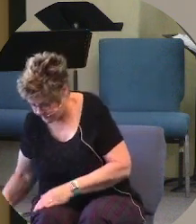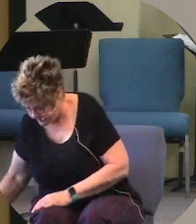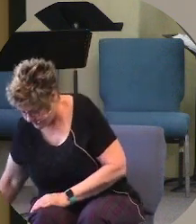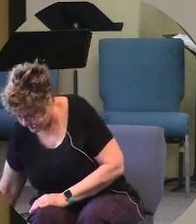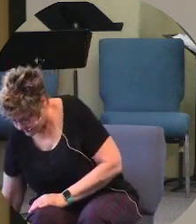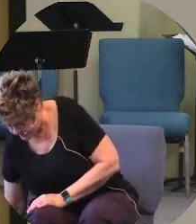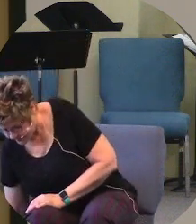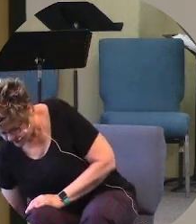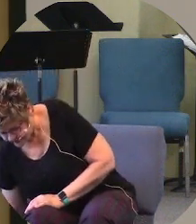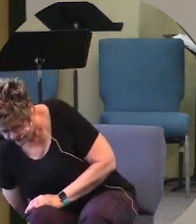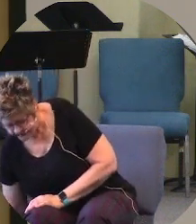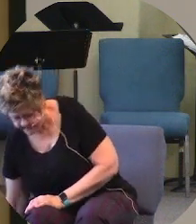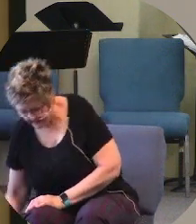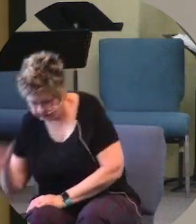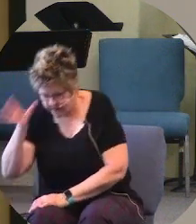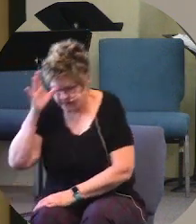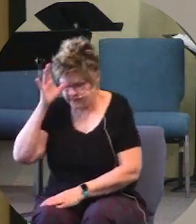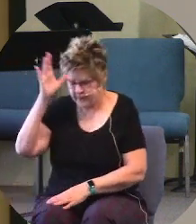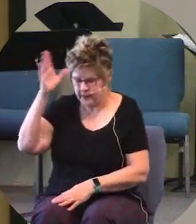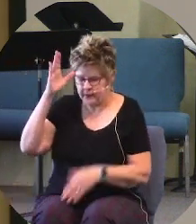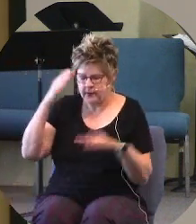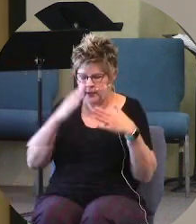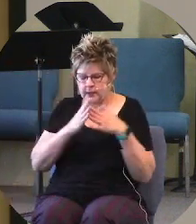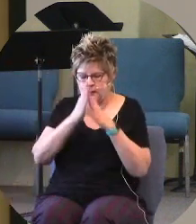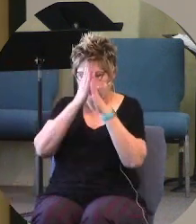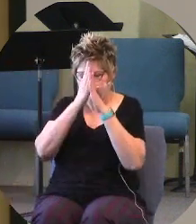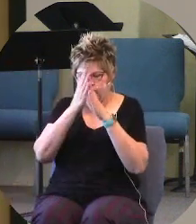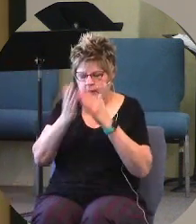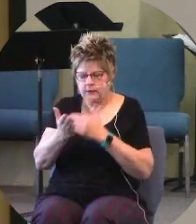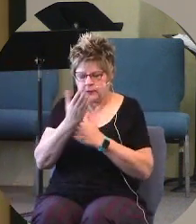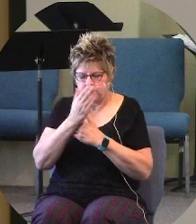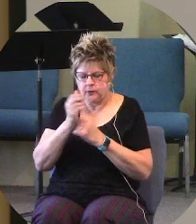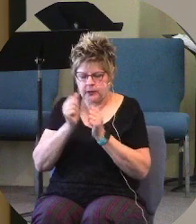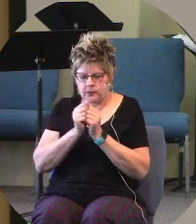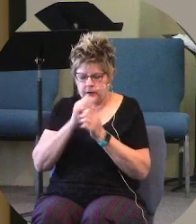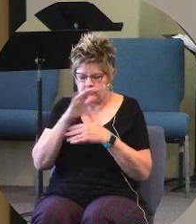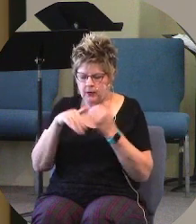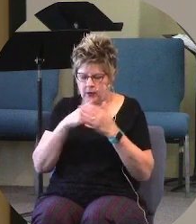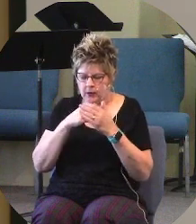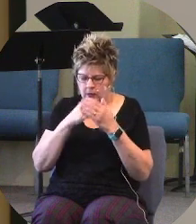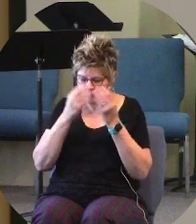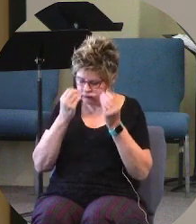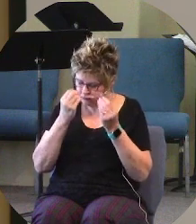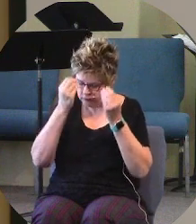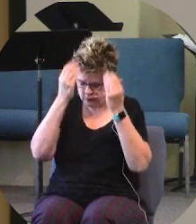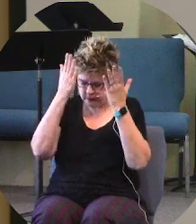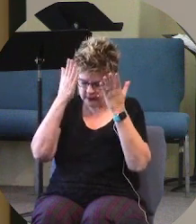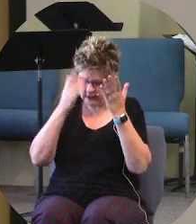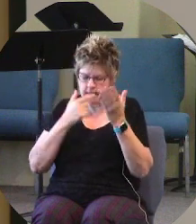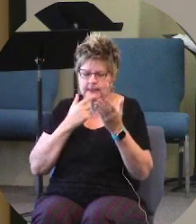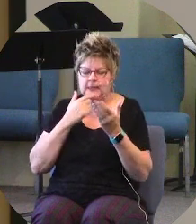Father, I come before you this morning, Lord, and I simply, with all humility, Lord, say thank you.